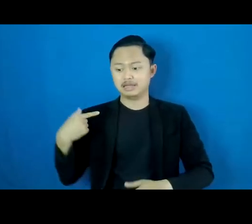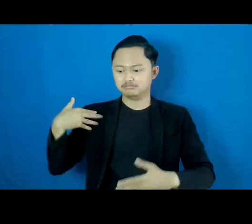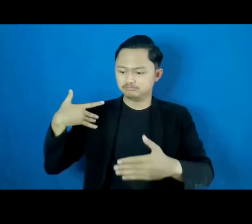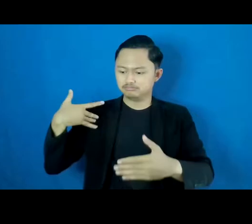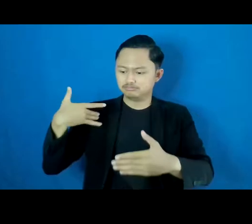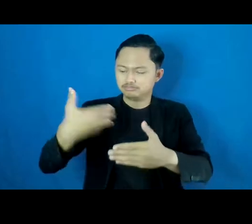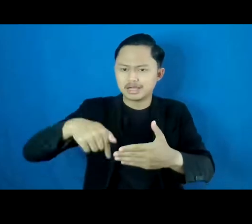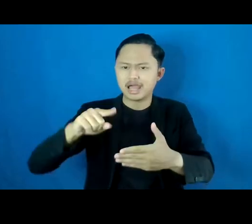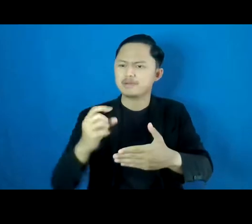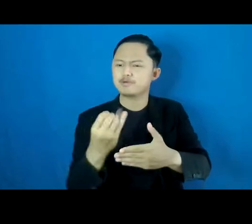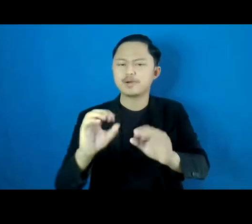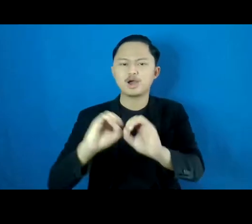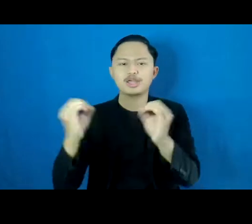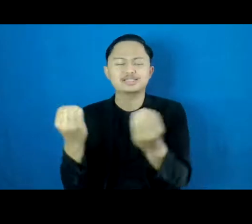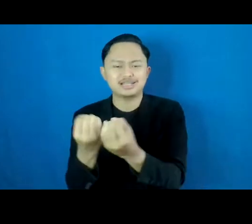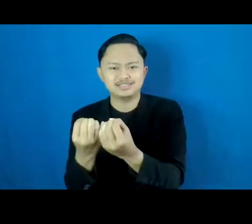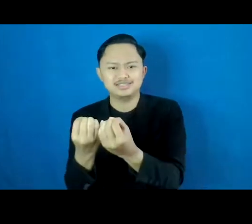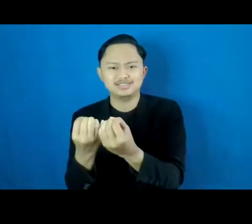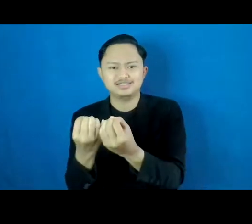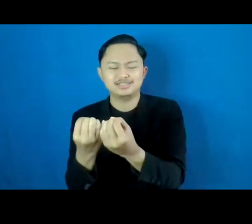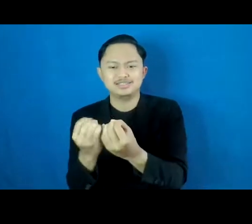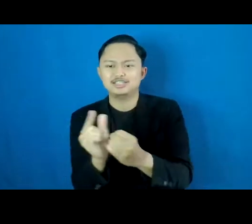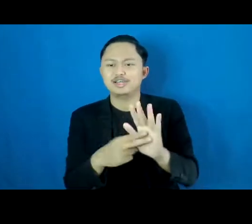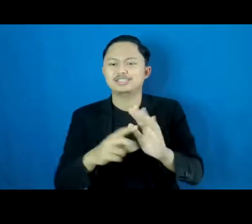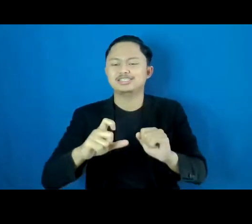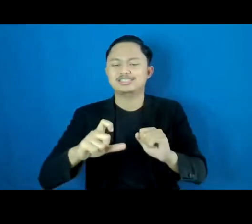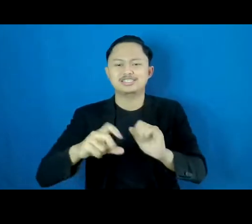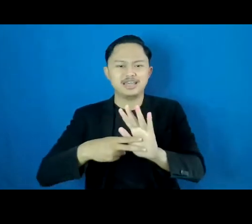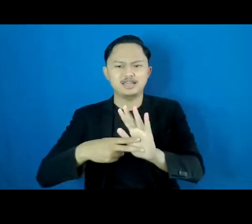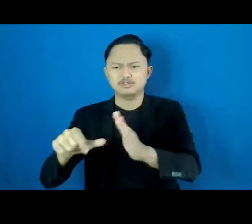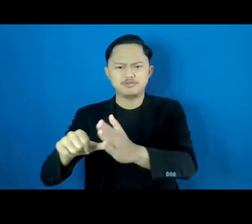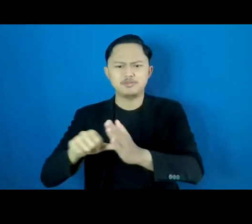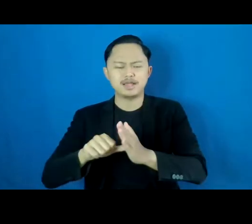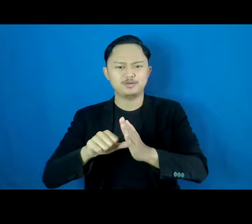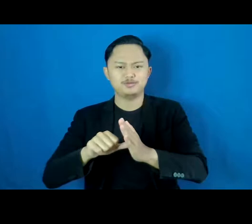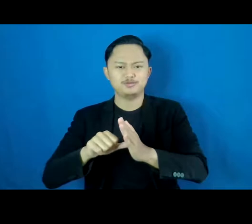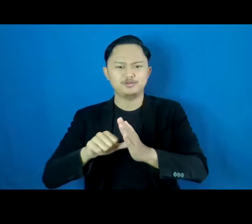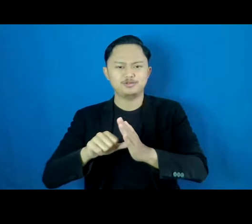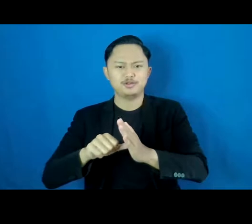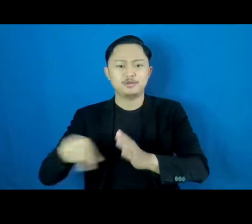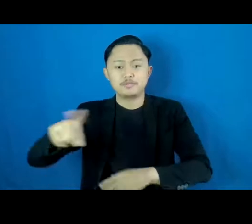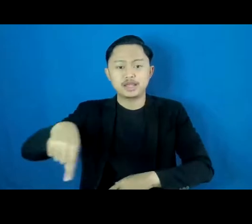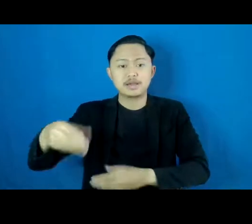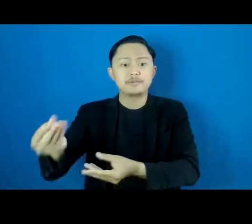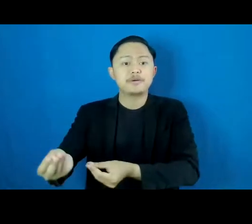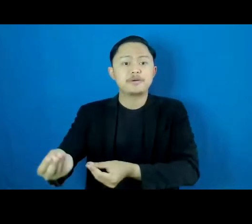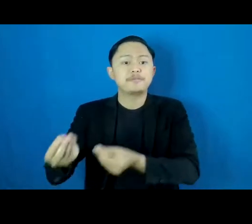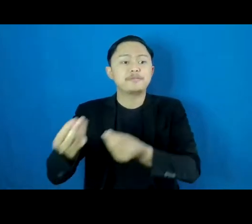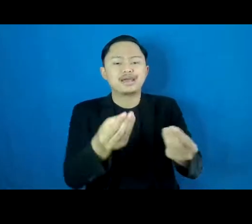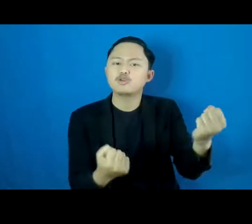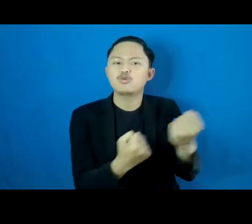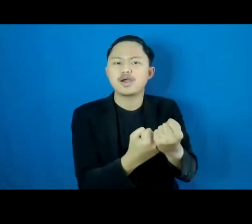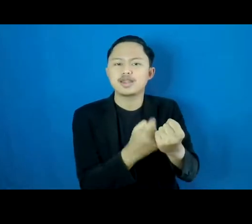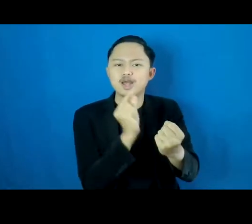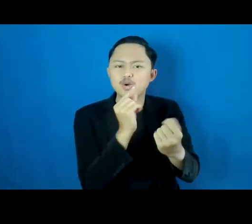organizations such as ITDP, UNEP-CTCN, TUMI, and also UKPAC, they came to offer more support to TransJakarta